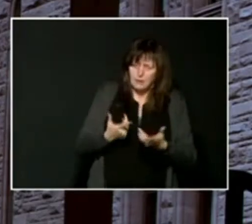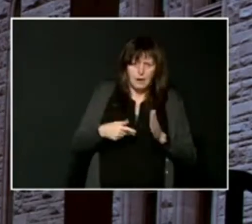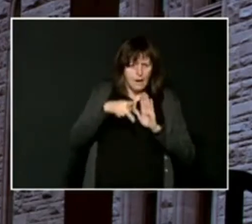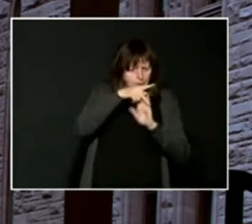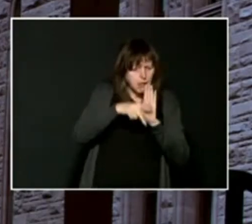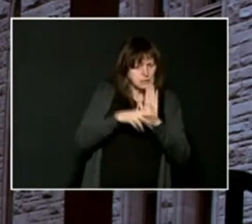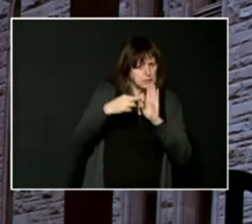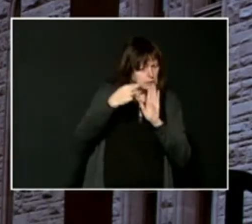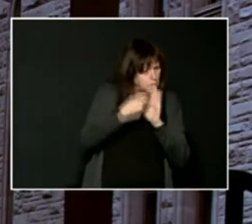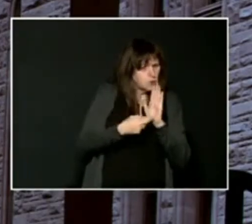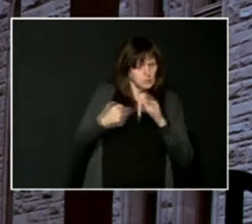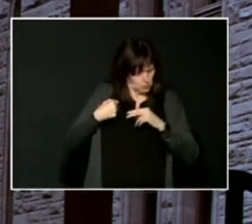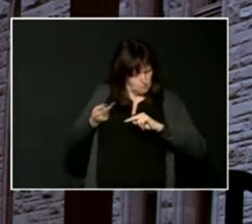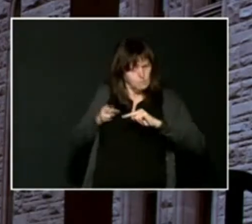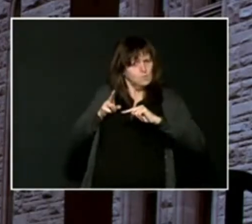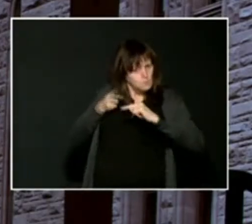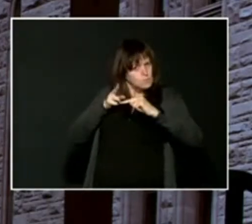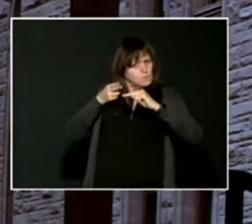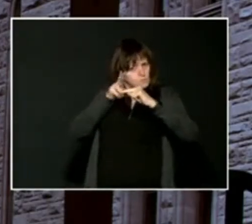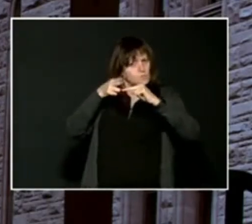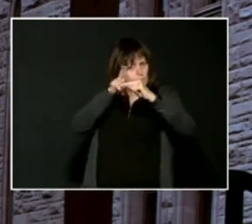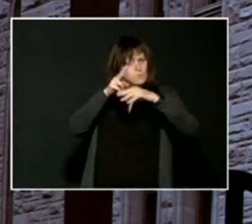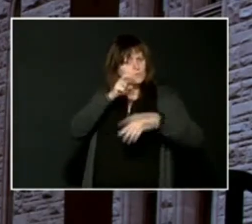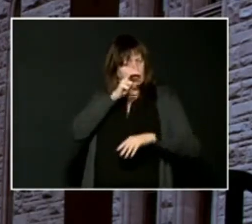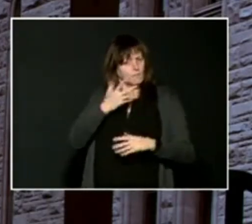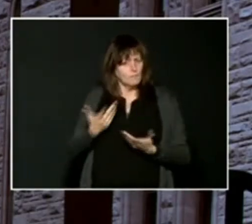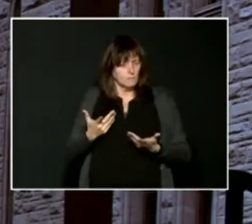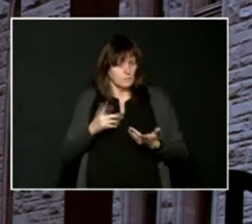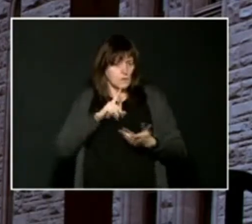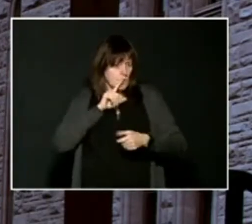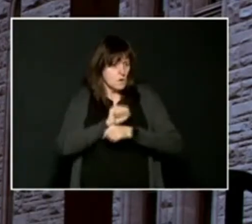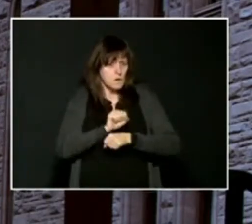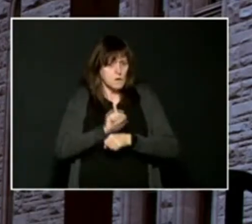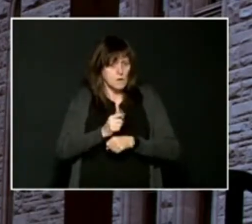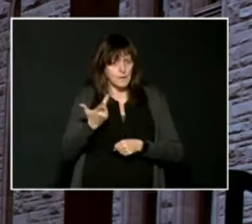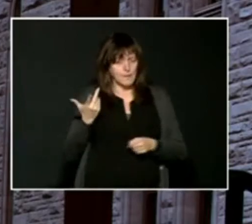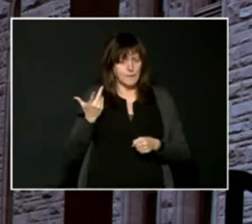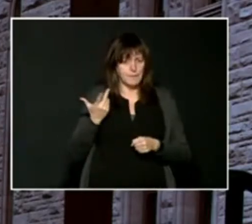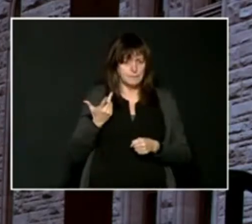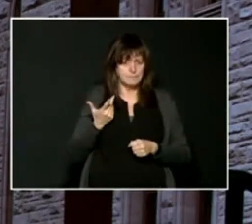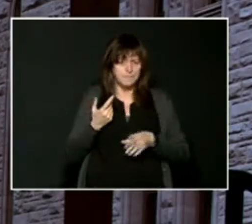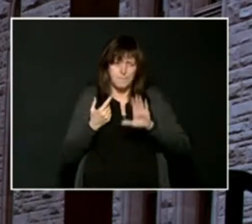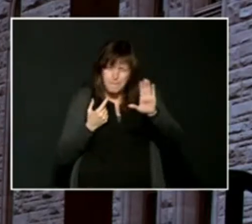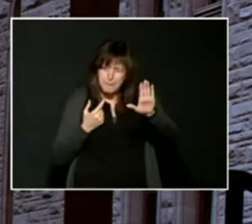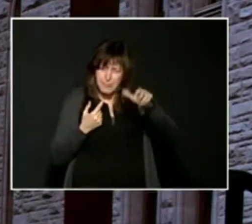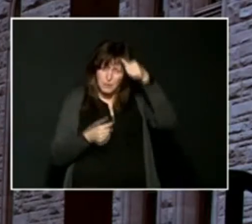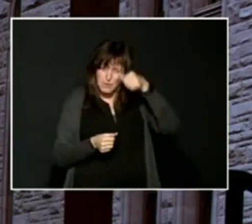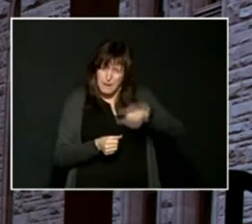on as rapidly as possible. If you recall, the original projection is that if we didn't do anything,